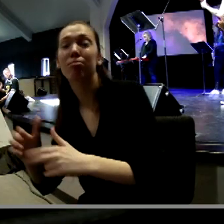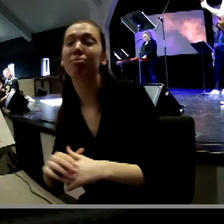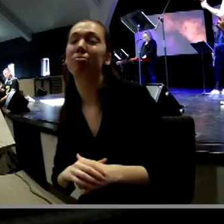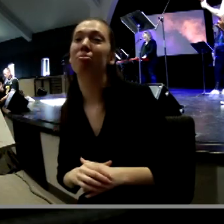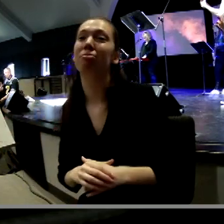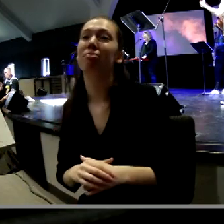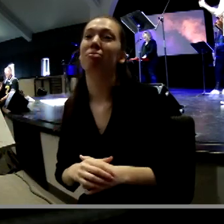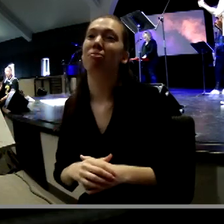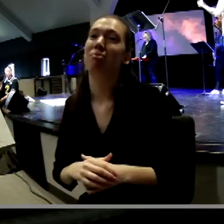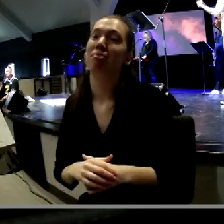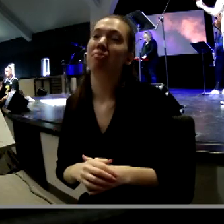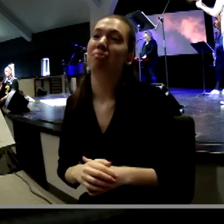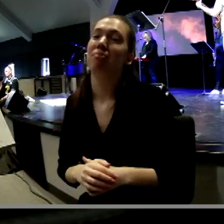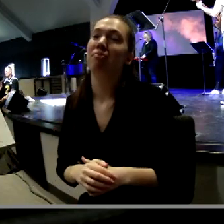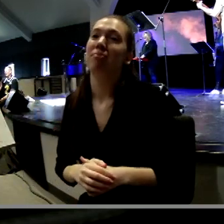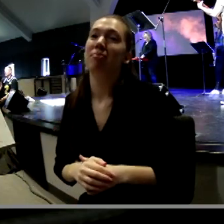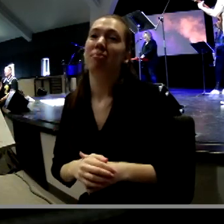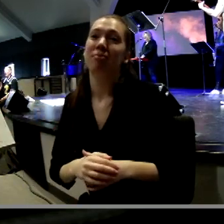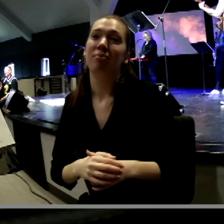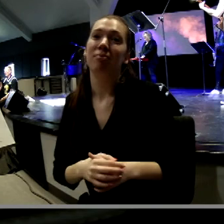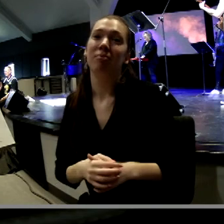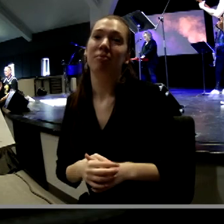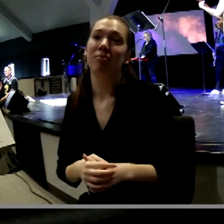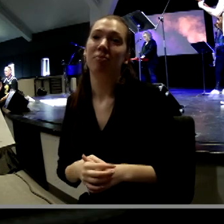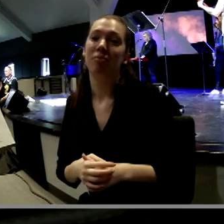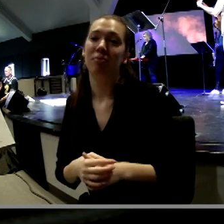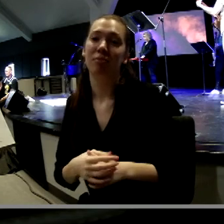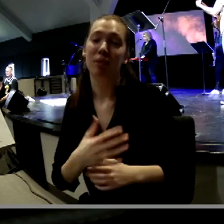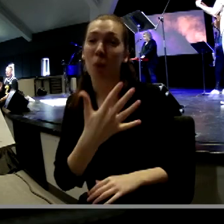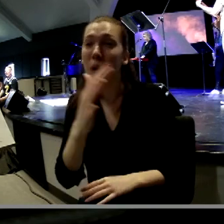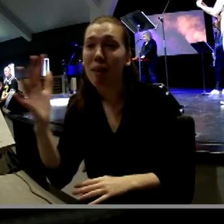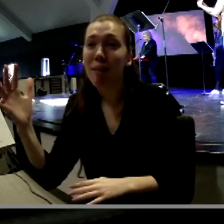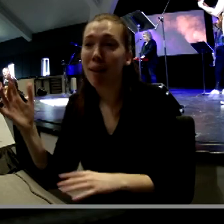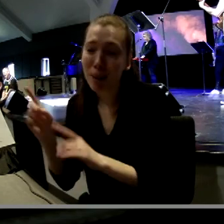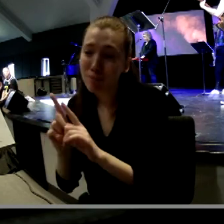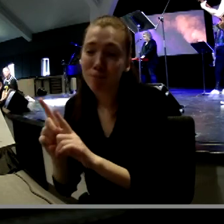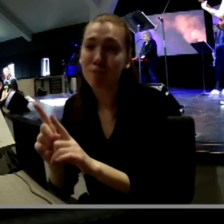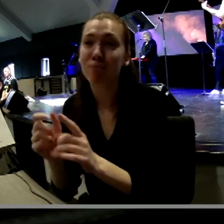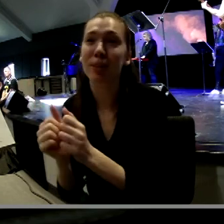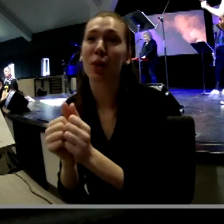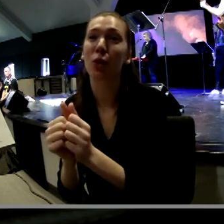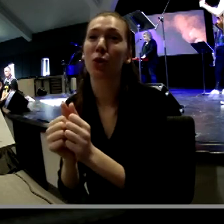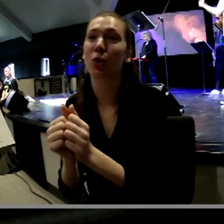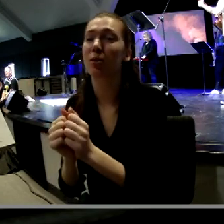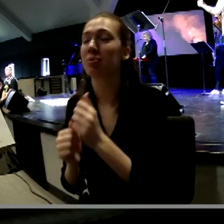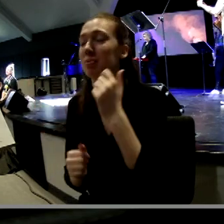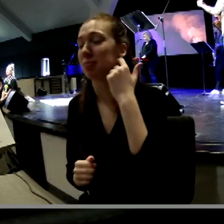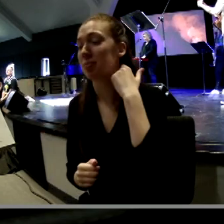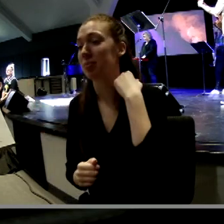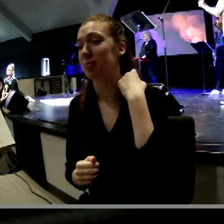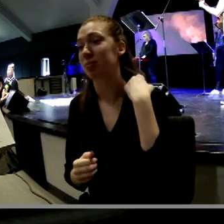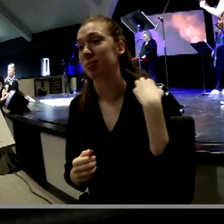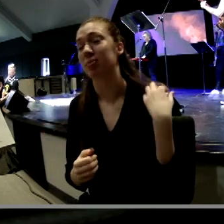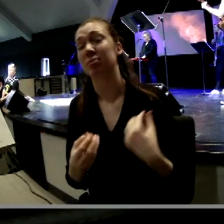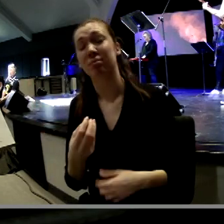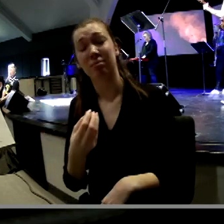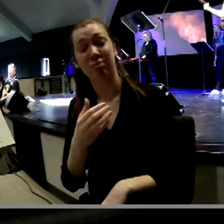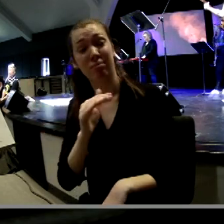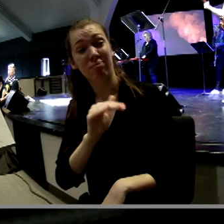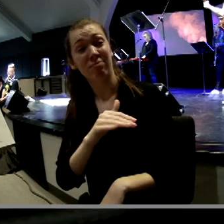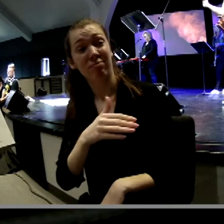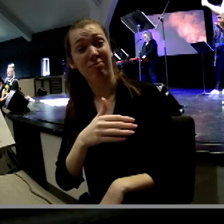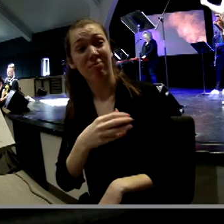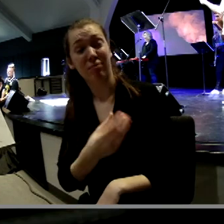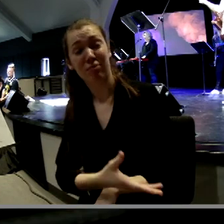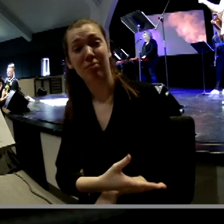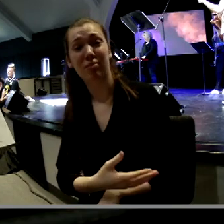and journey in the way of the woods and the way of the Christ hand in hand. And I'm going to tell you something. There's a ministry that you've longed for